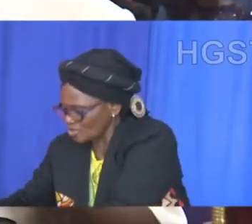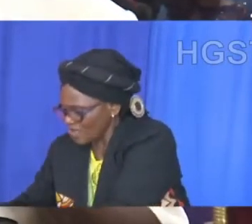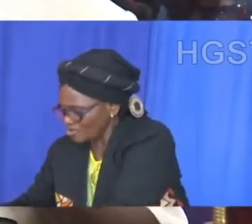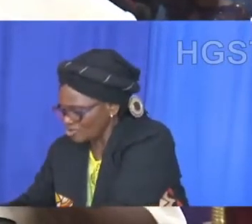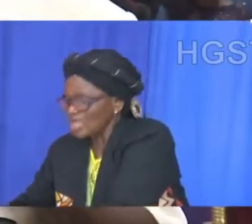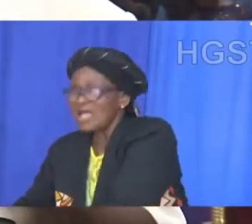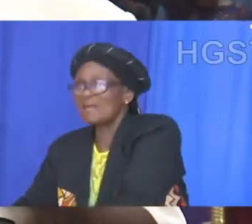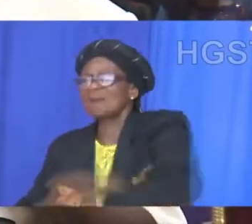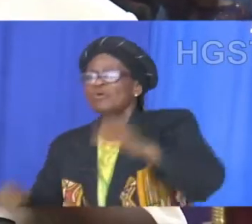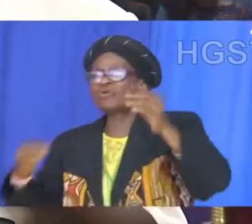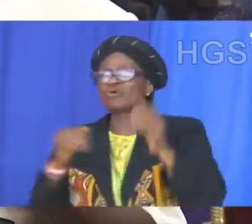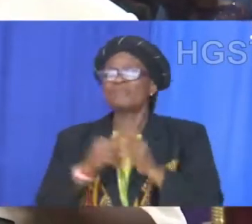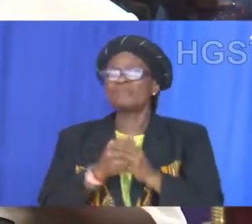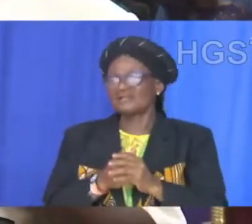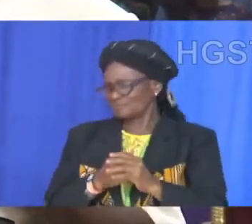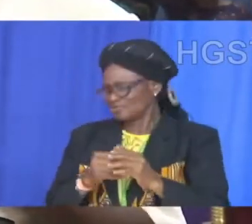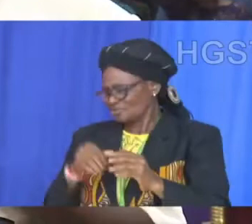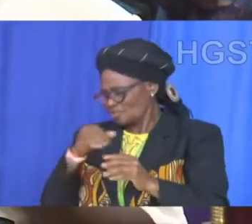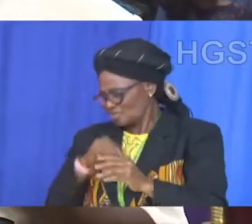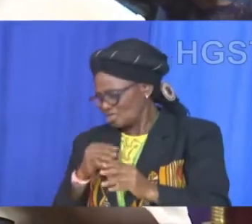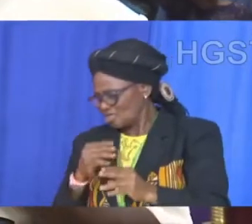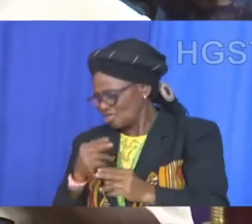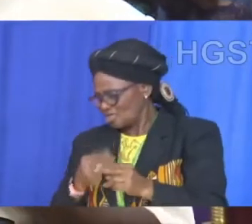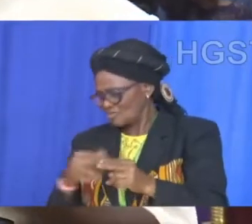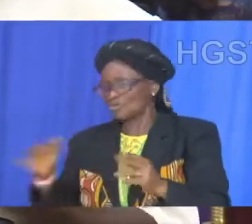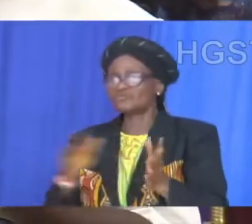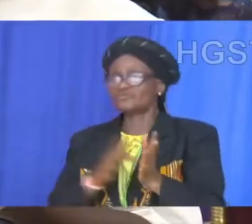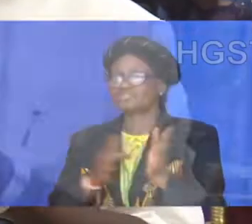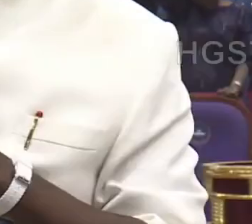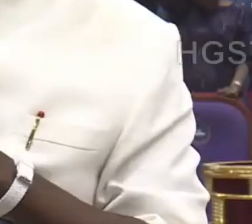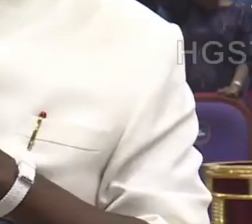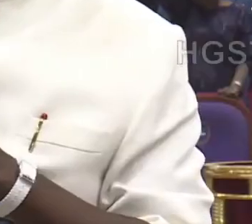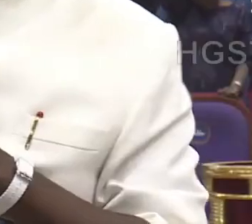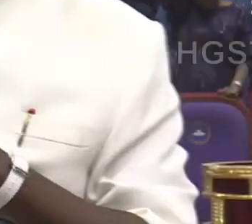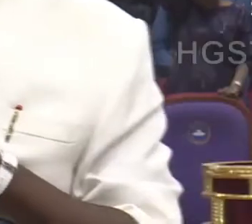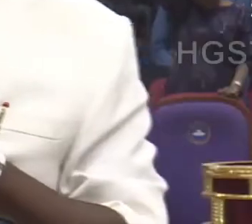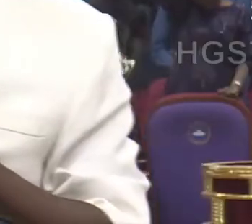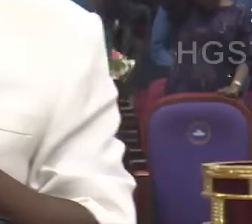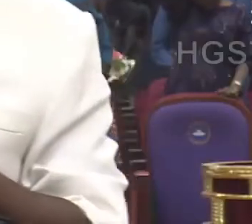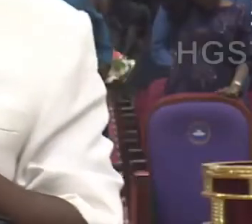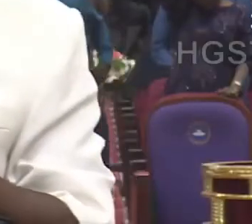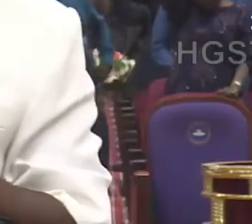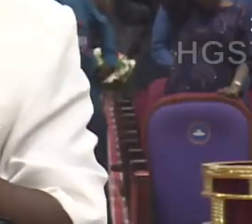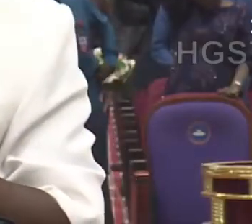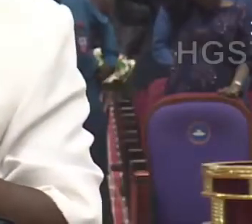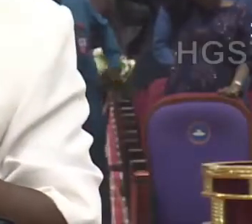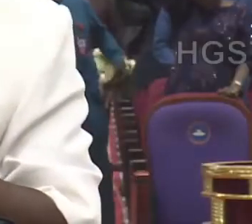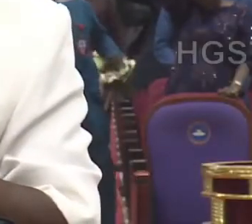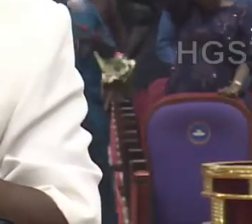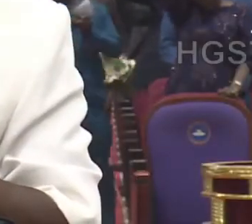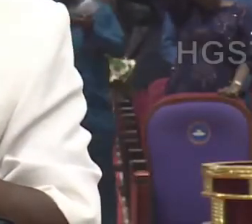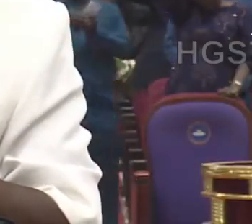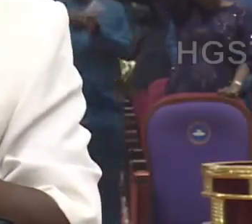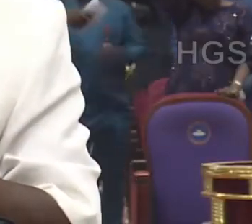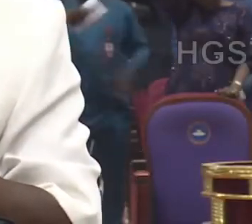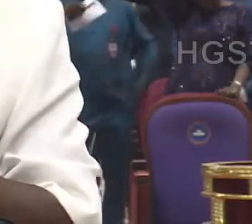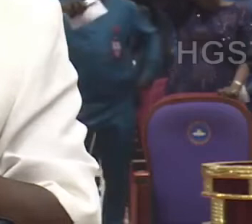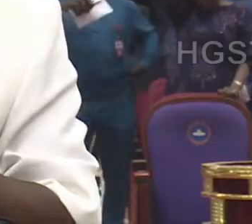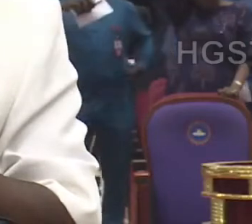In the mighty name of Jesus, this year, I will not spend for the